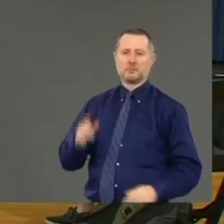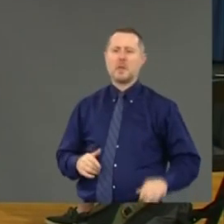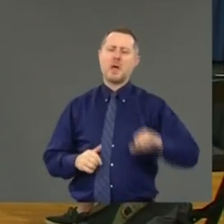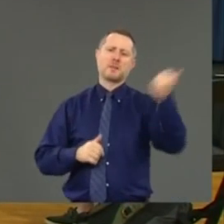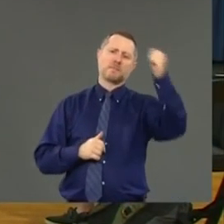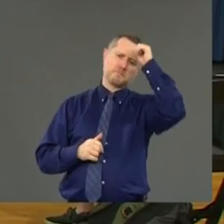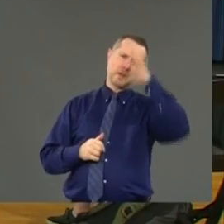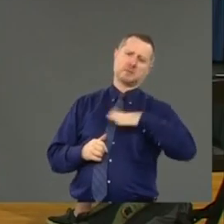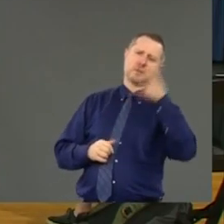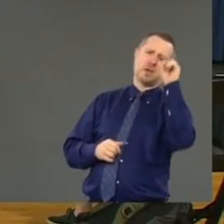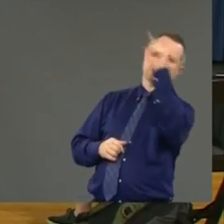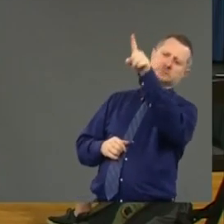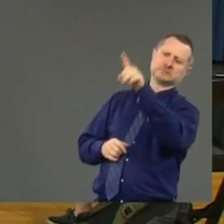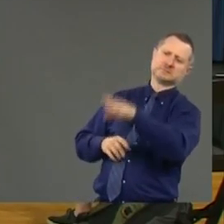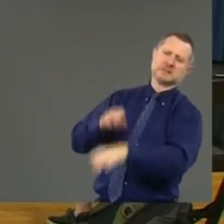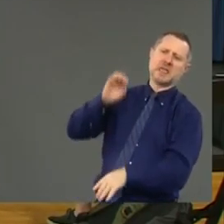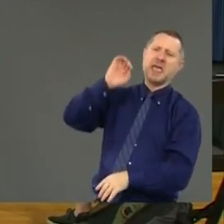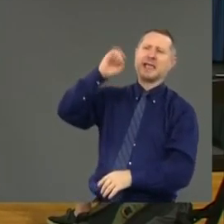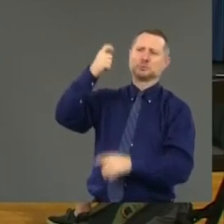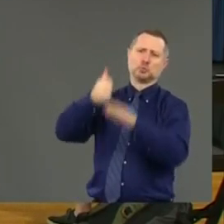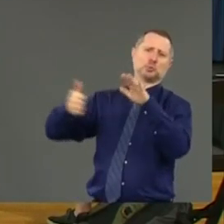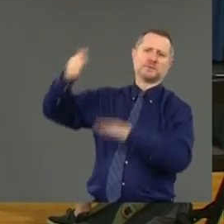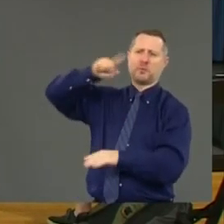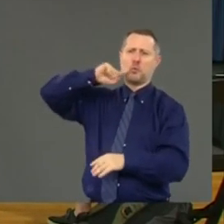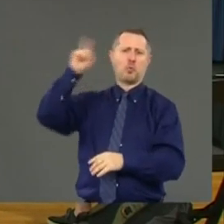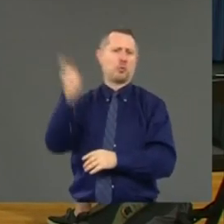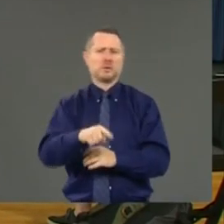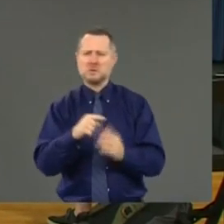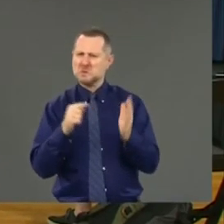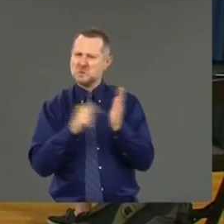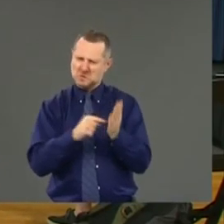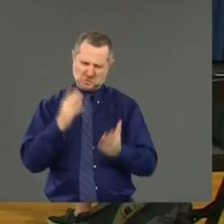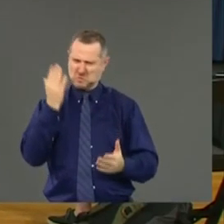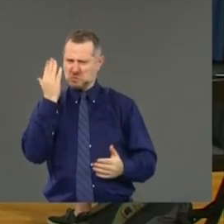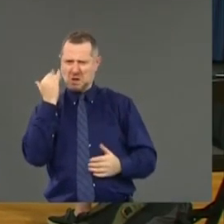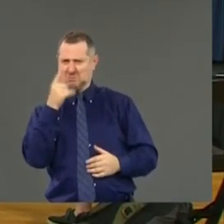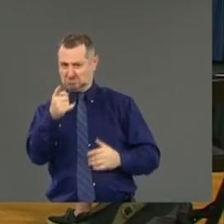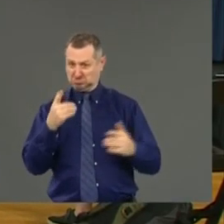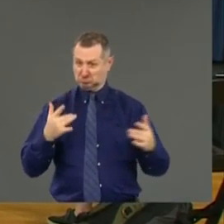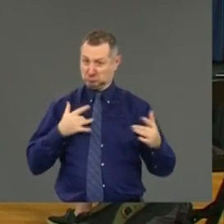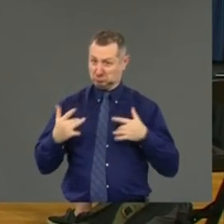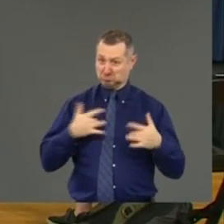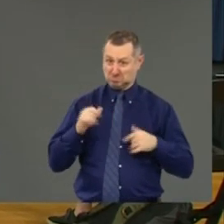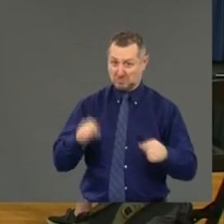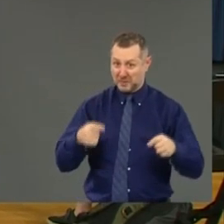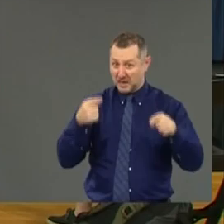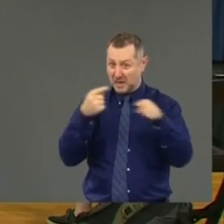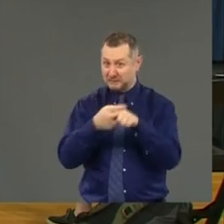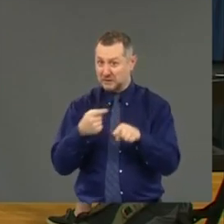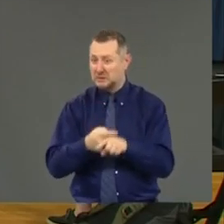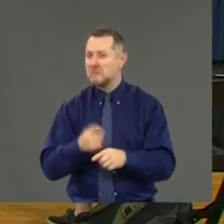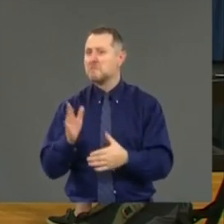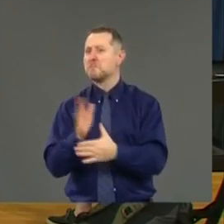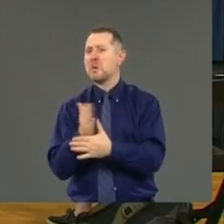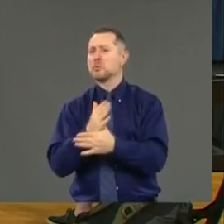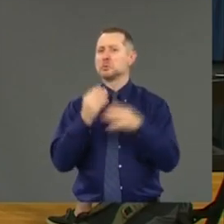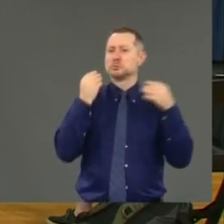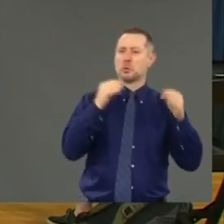Why did the decision on the executive order be concerned about conflicts that arise when a store owner says, keep